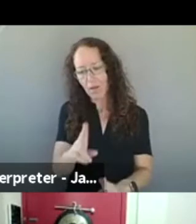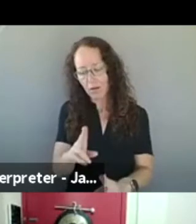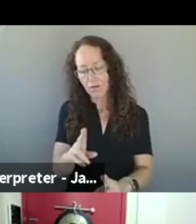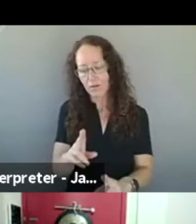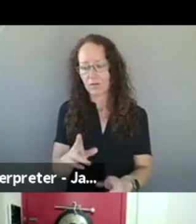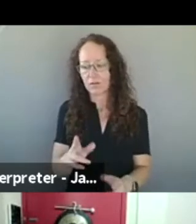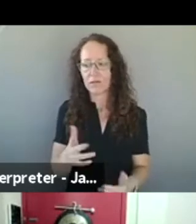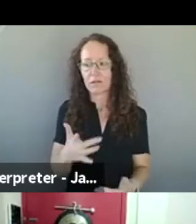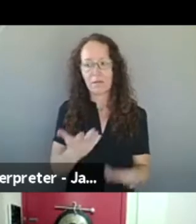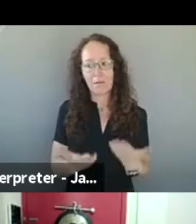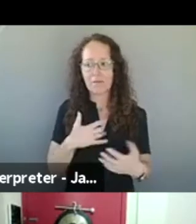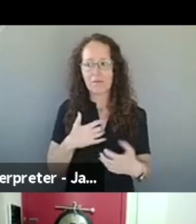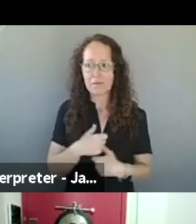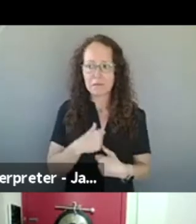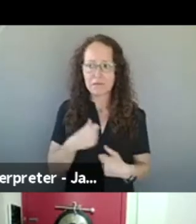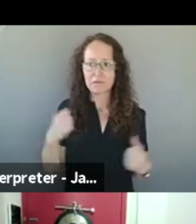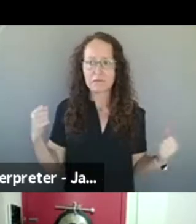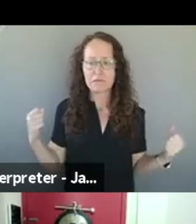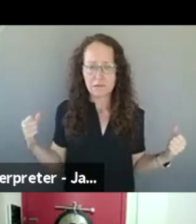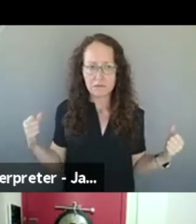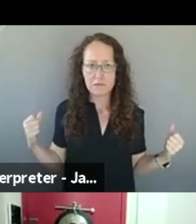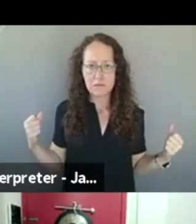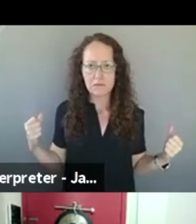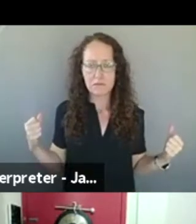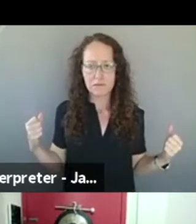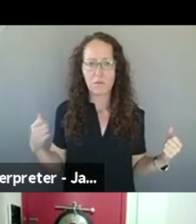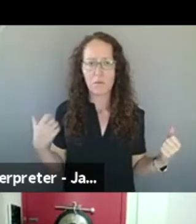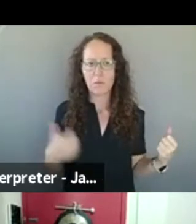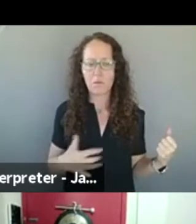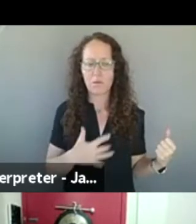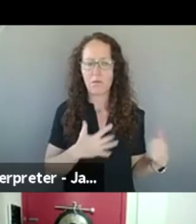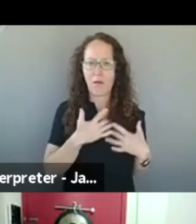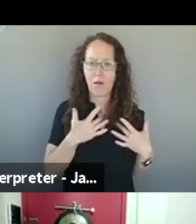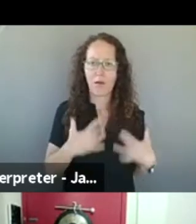vulnerability of our heart space.